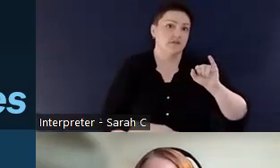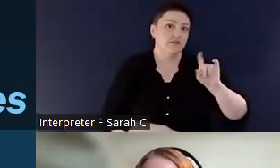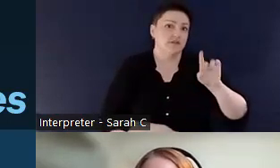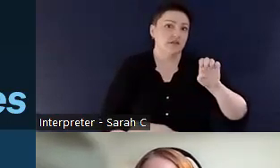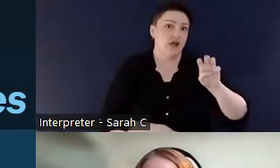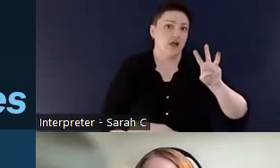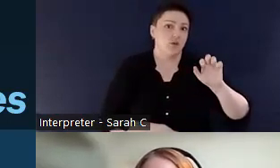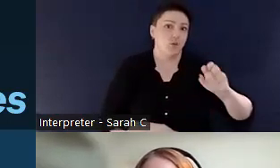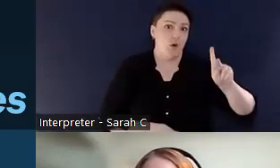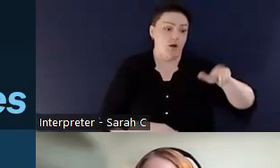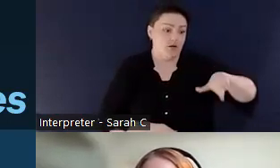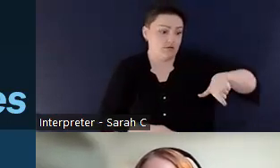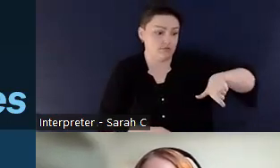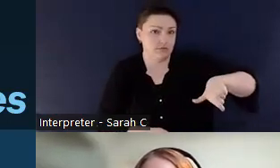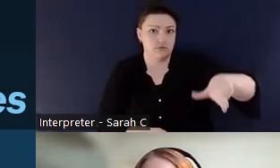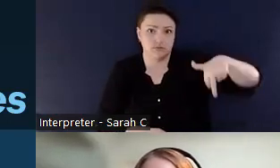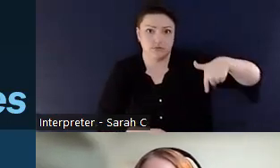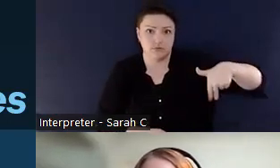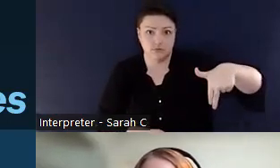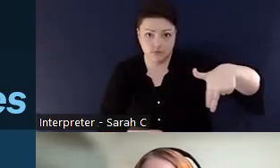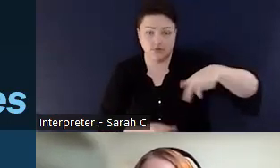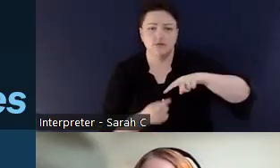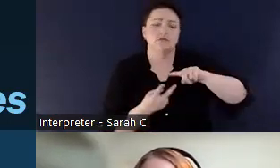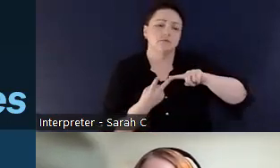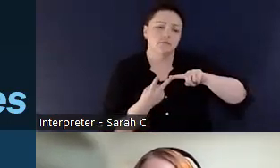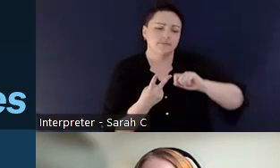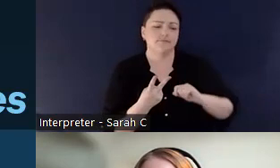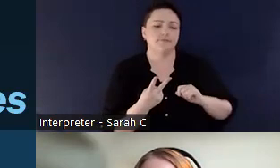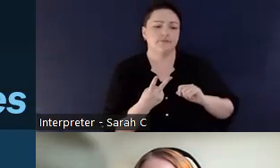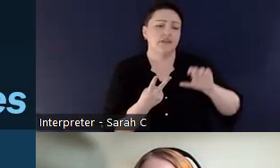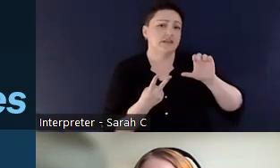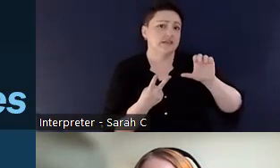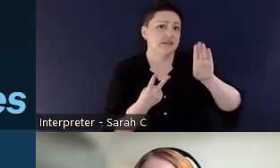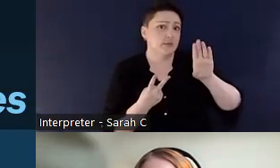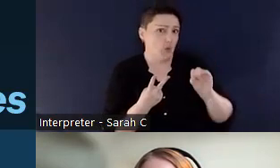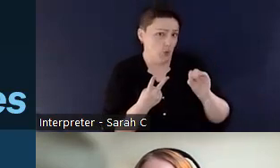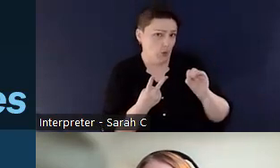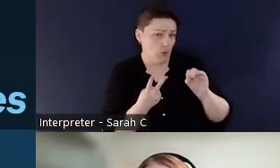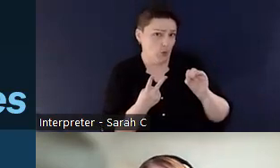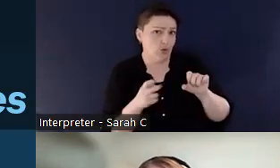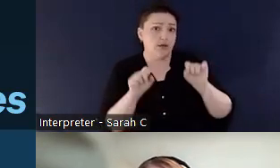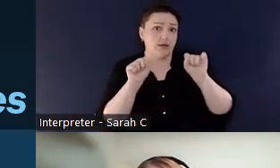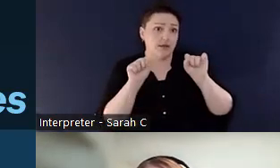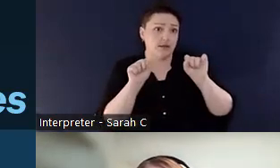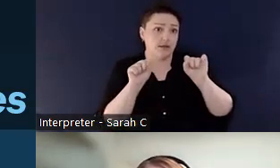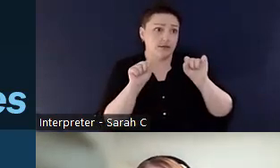And then there's also a second clarification on whether CBOs would be co-located partners.